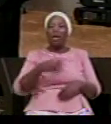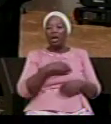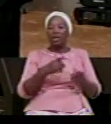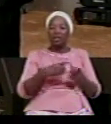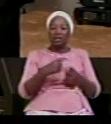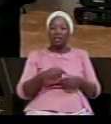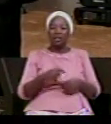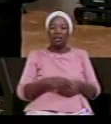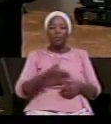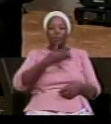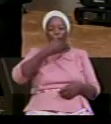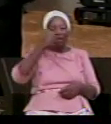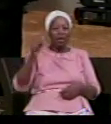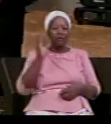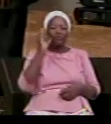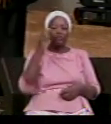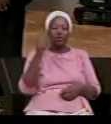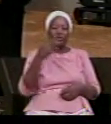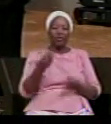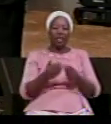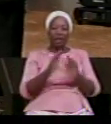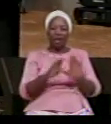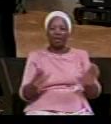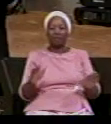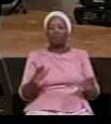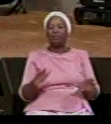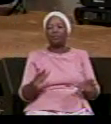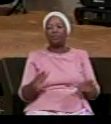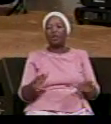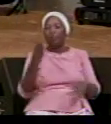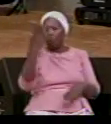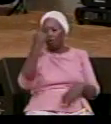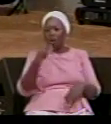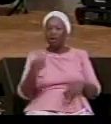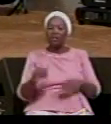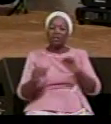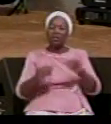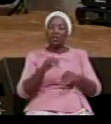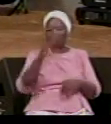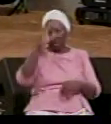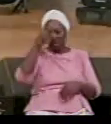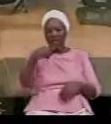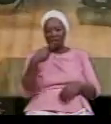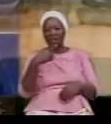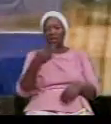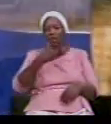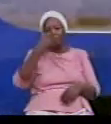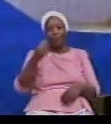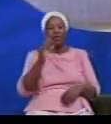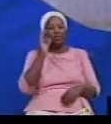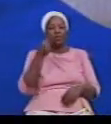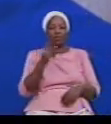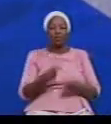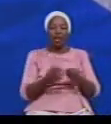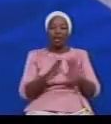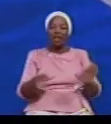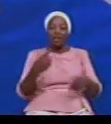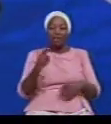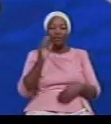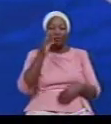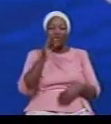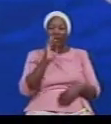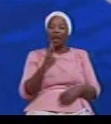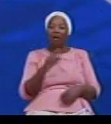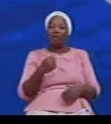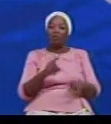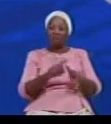land, the best fruits of the land. What did he say, the best fruits of the land? The fruits have